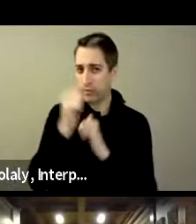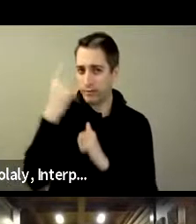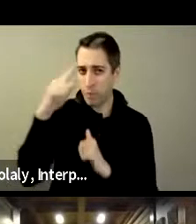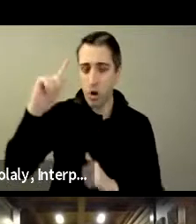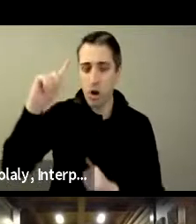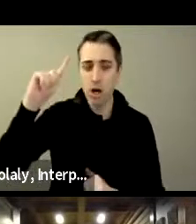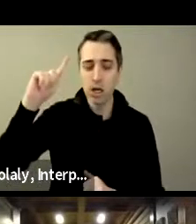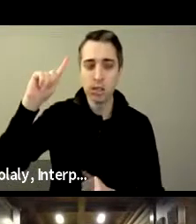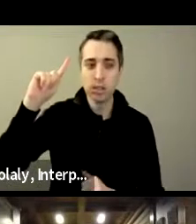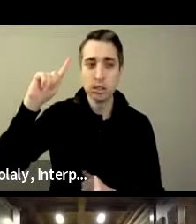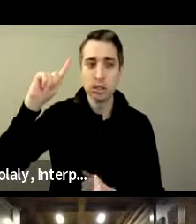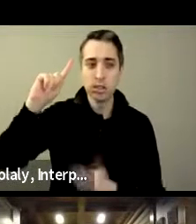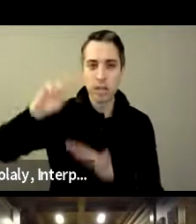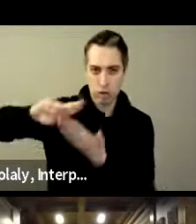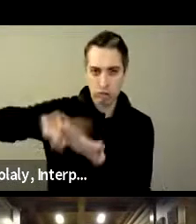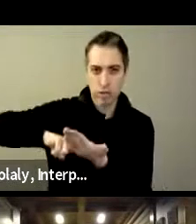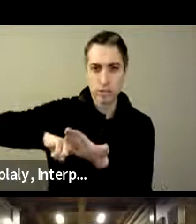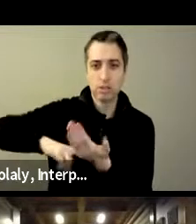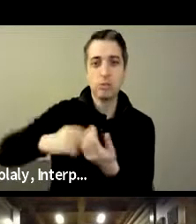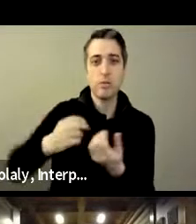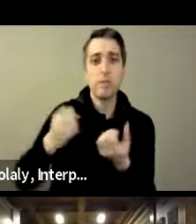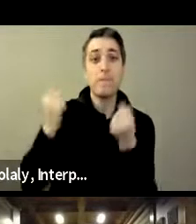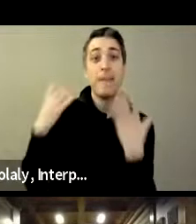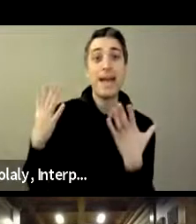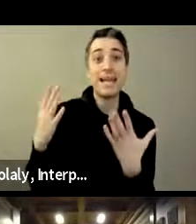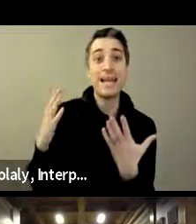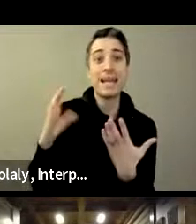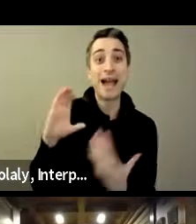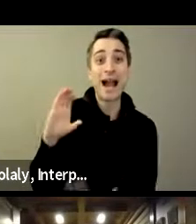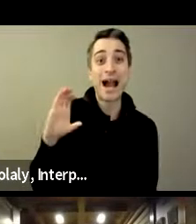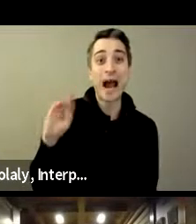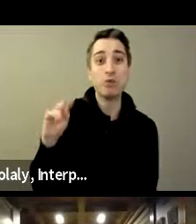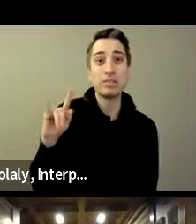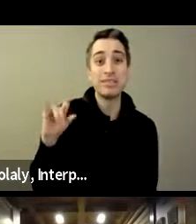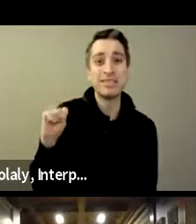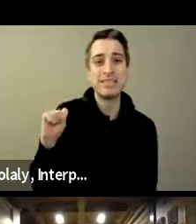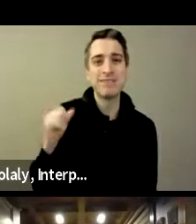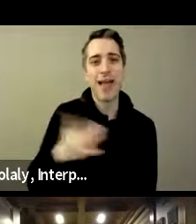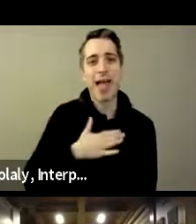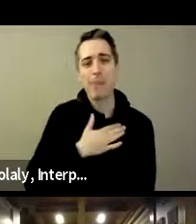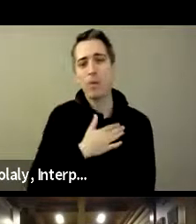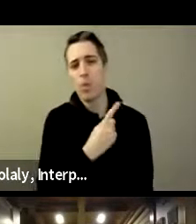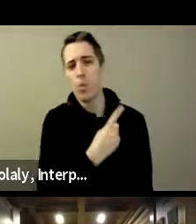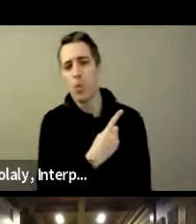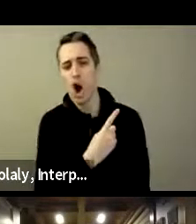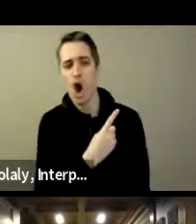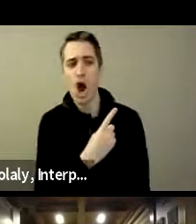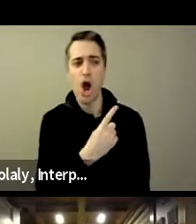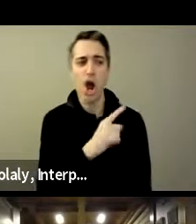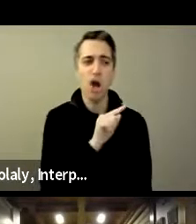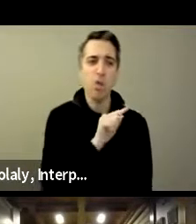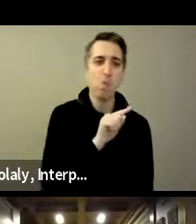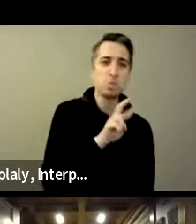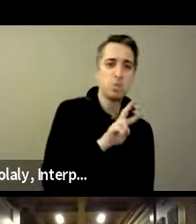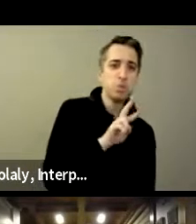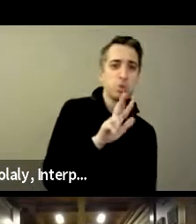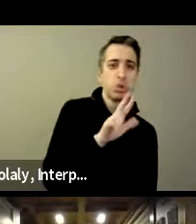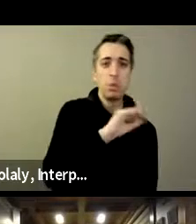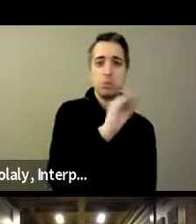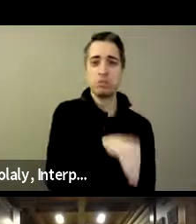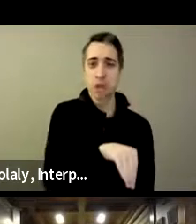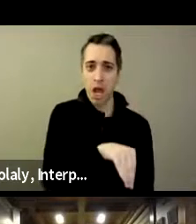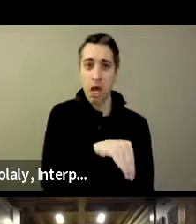many counties that are very happy with a 1-3% minority participation, and that minority participation not